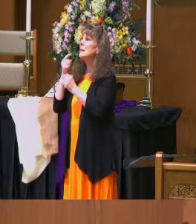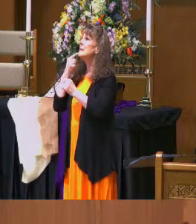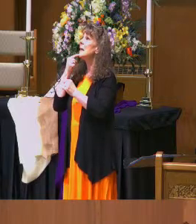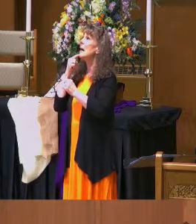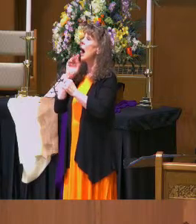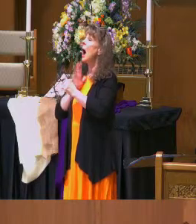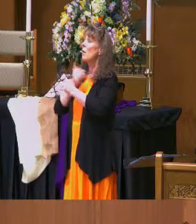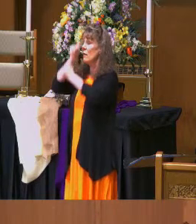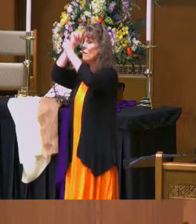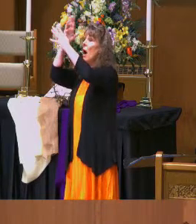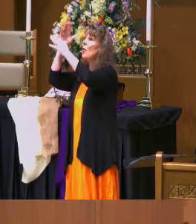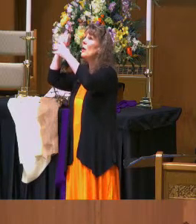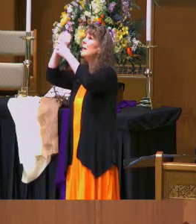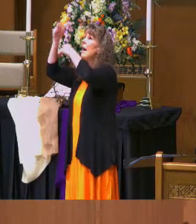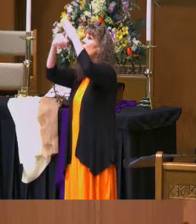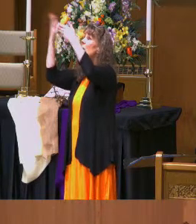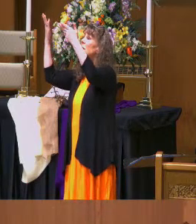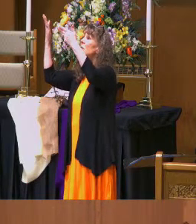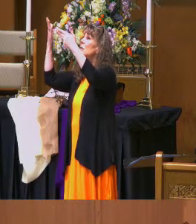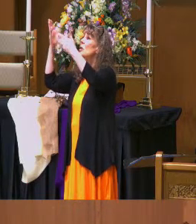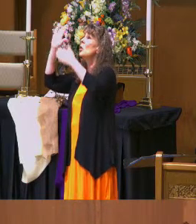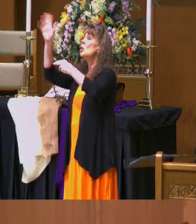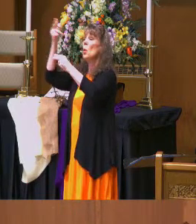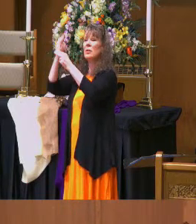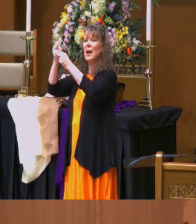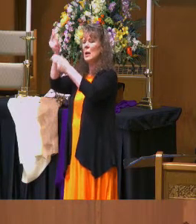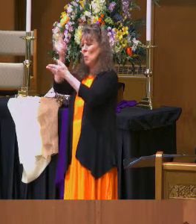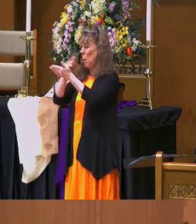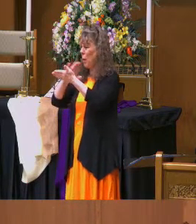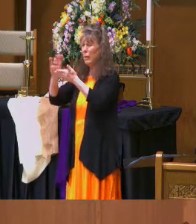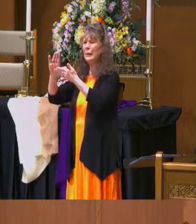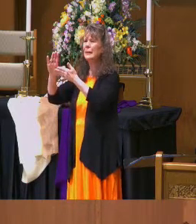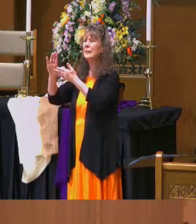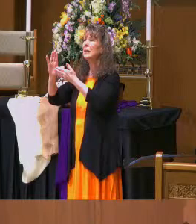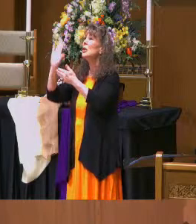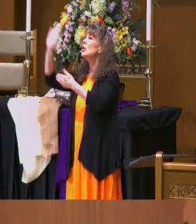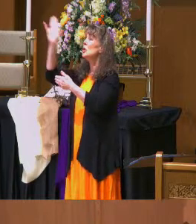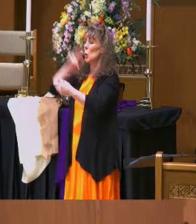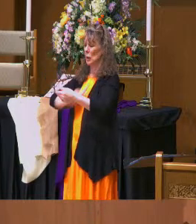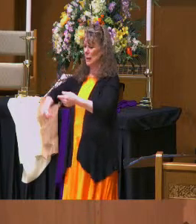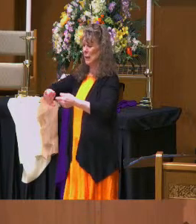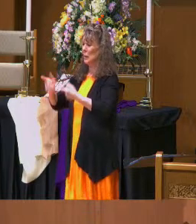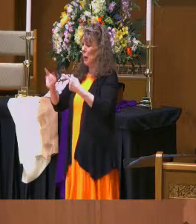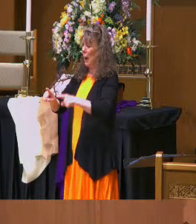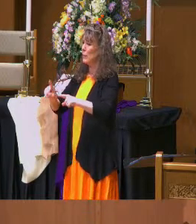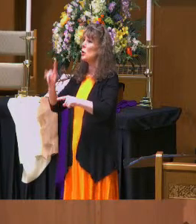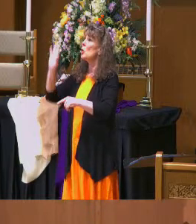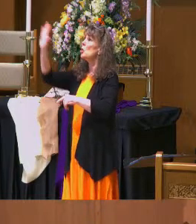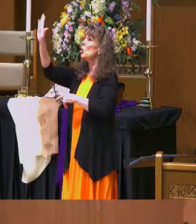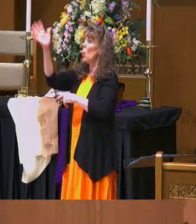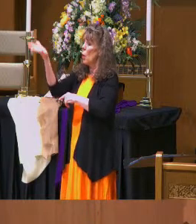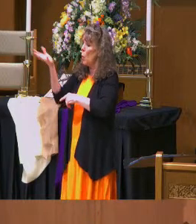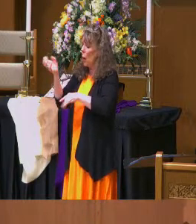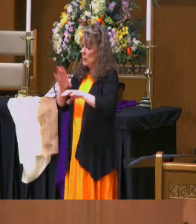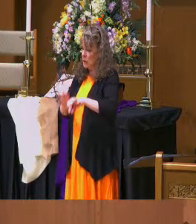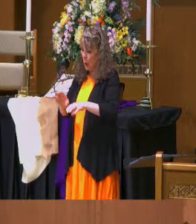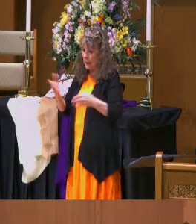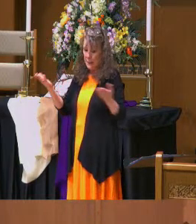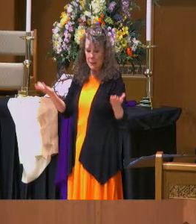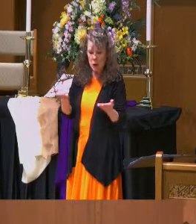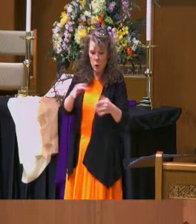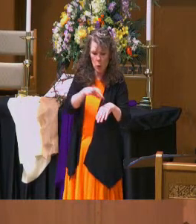Our Father, who art in heaven, hallowed be thy name. Thy kingdom come, thy will be